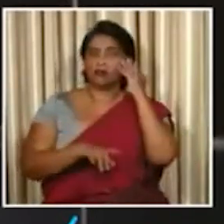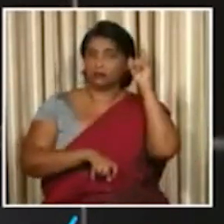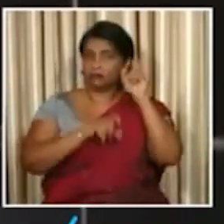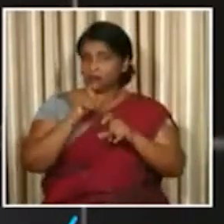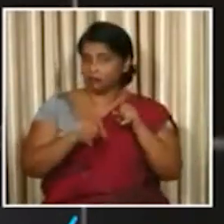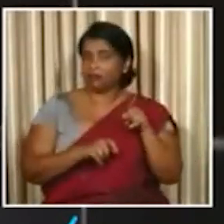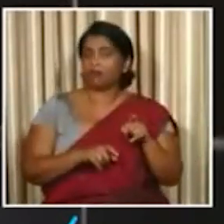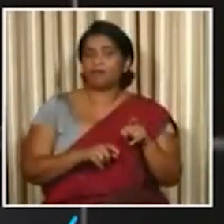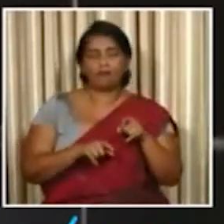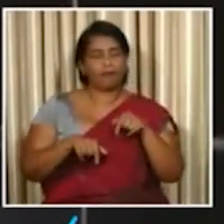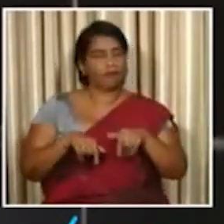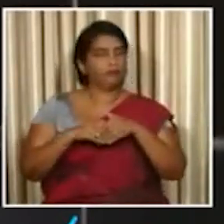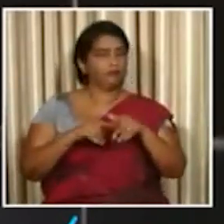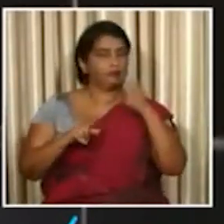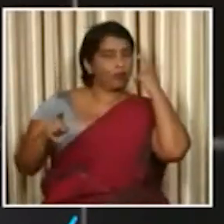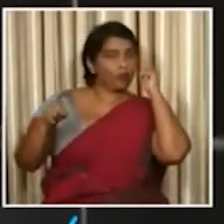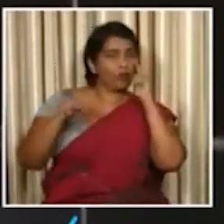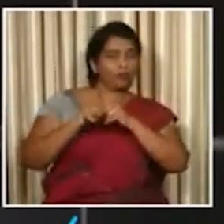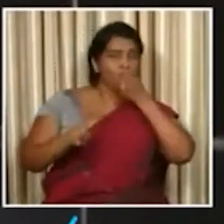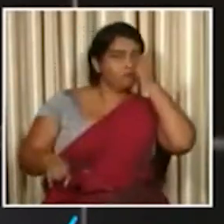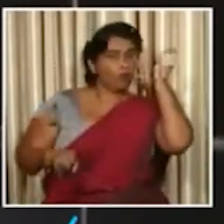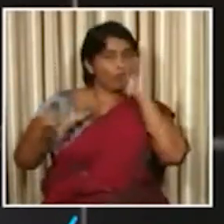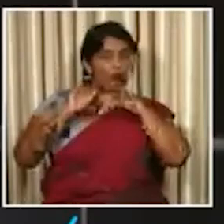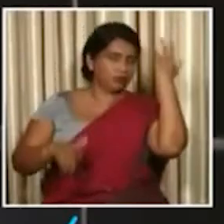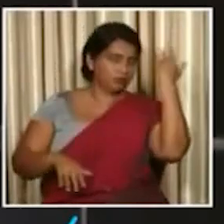mass displacements and families are reported